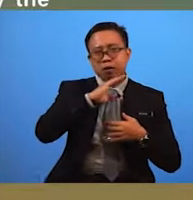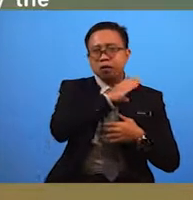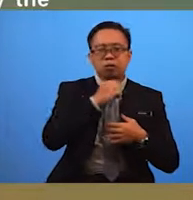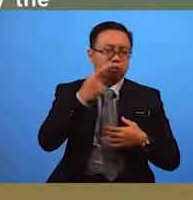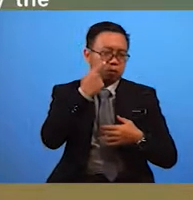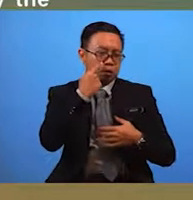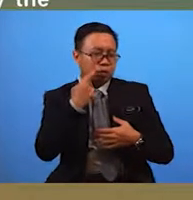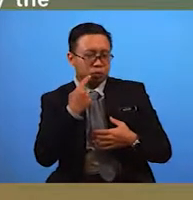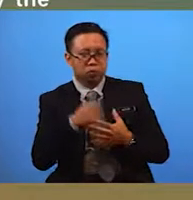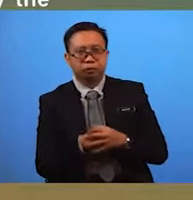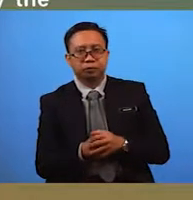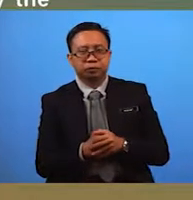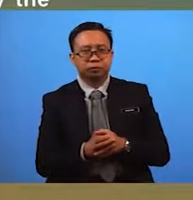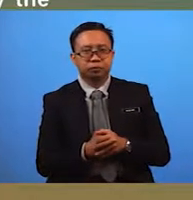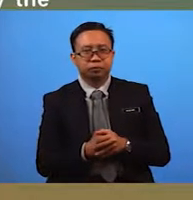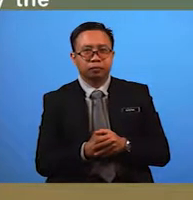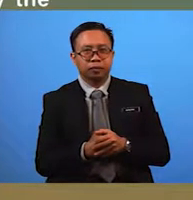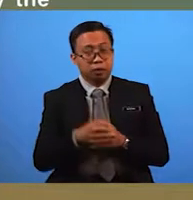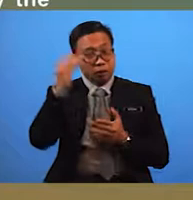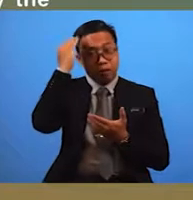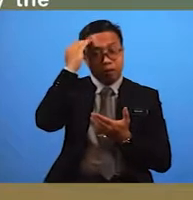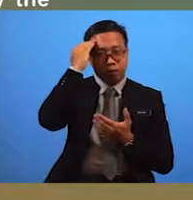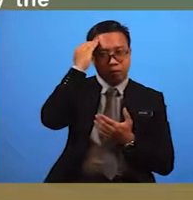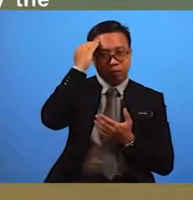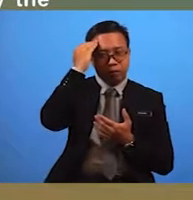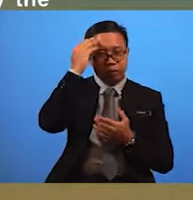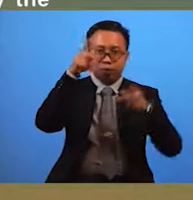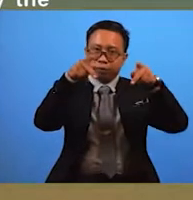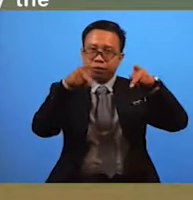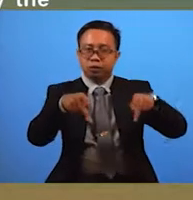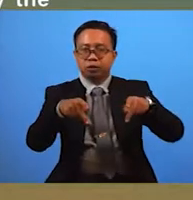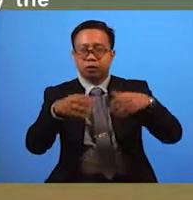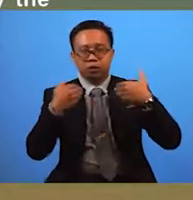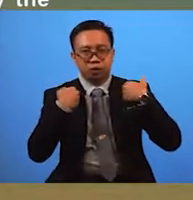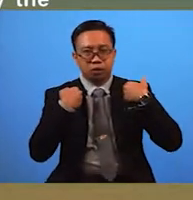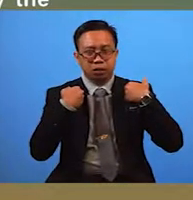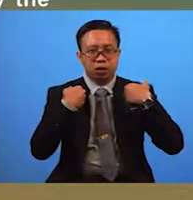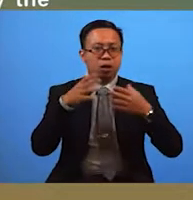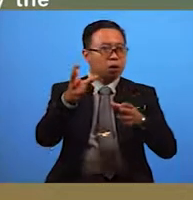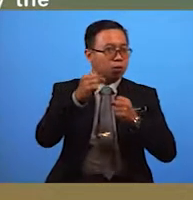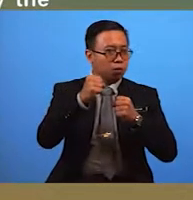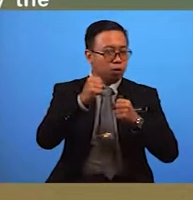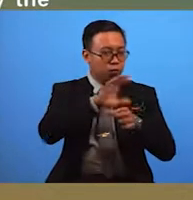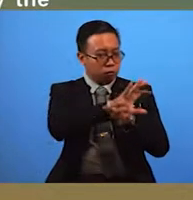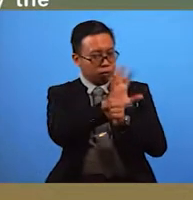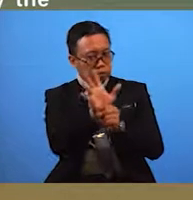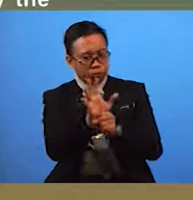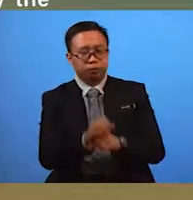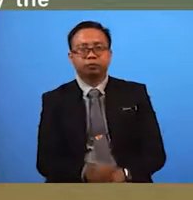runny nose. You never know if the person has contracted the virus.